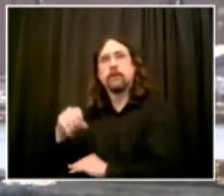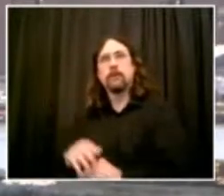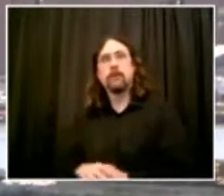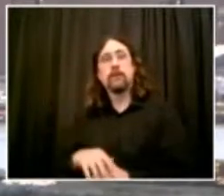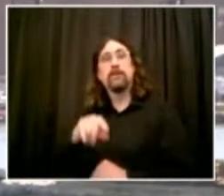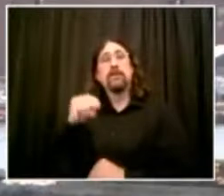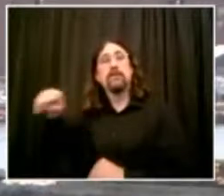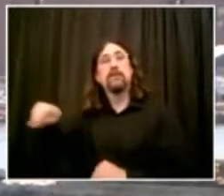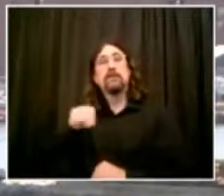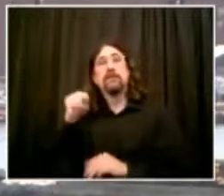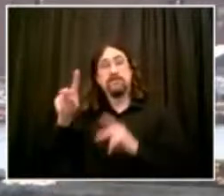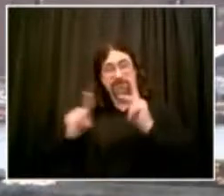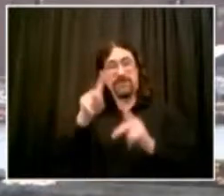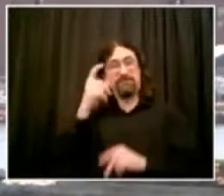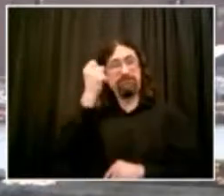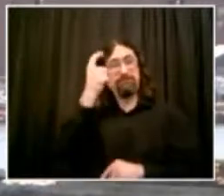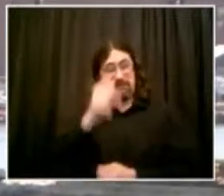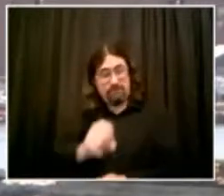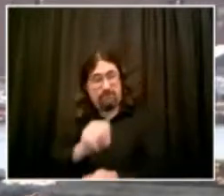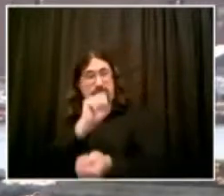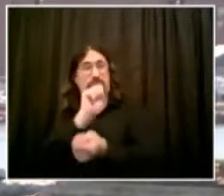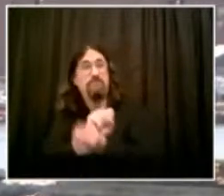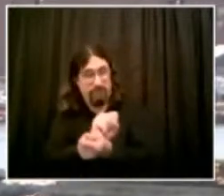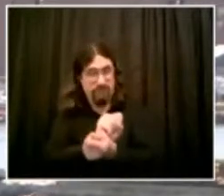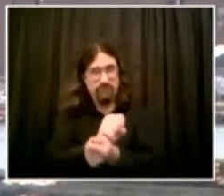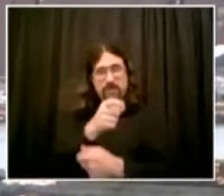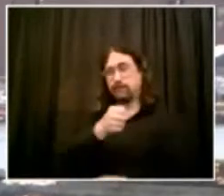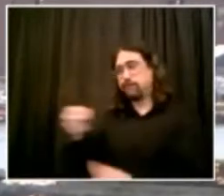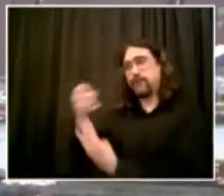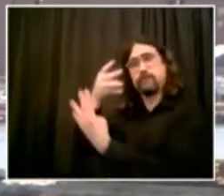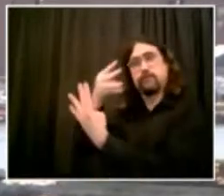about problems that people had in terms of due process?